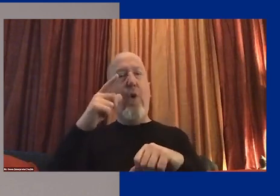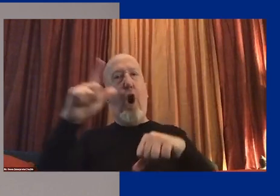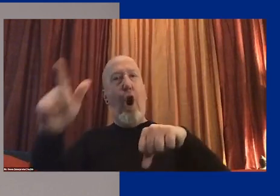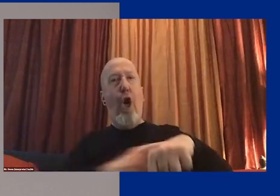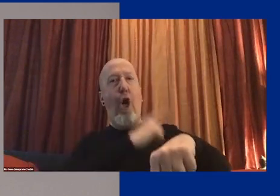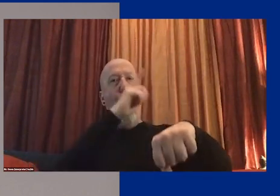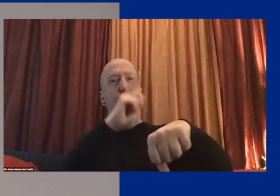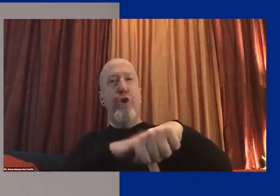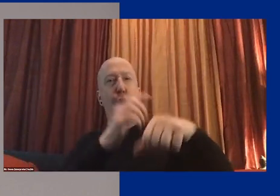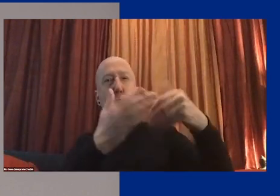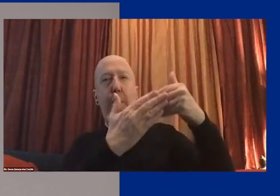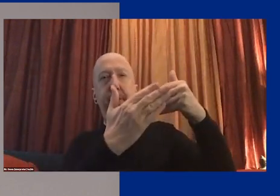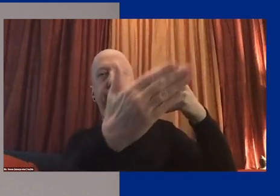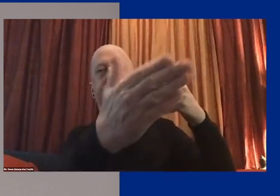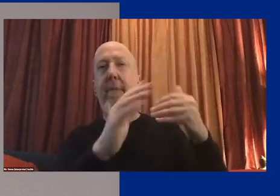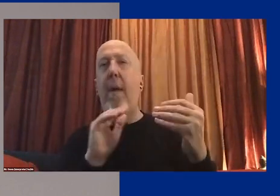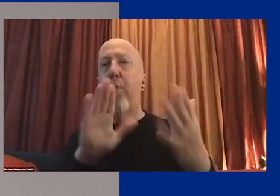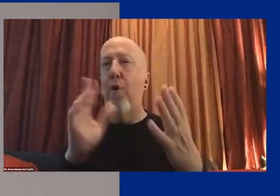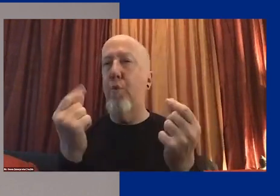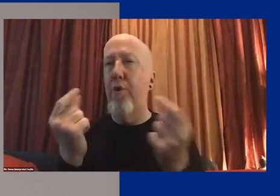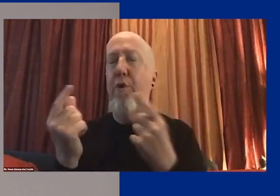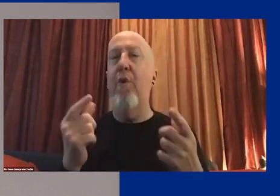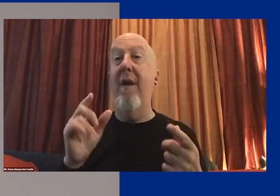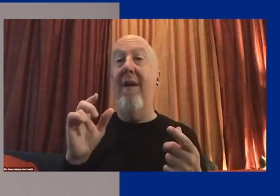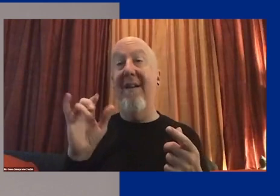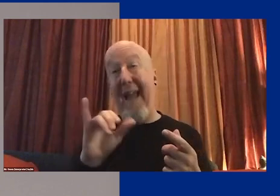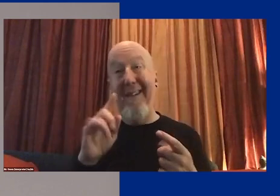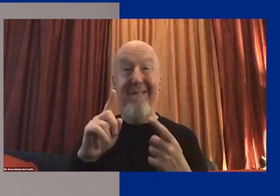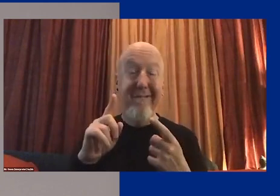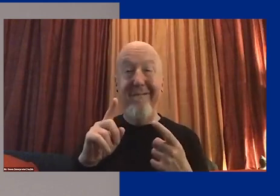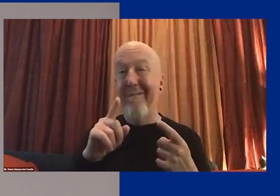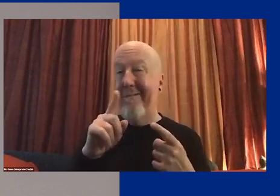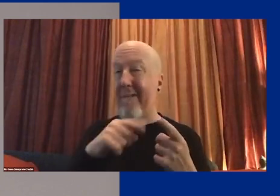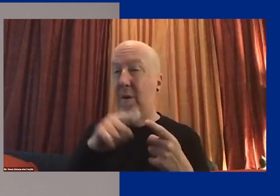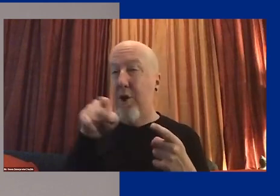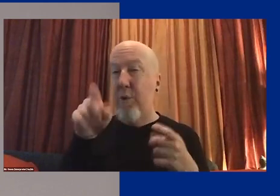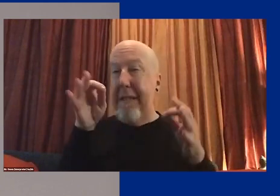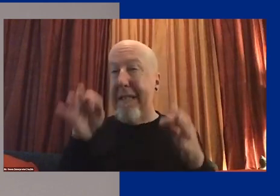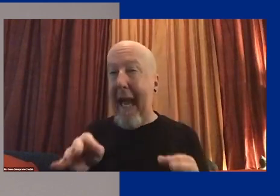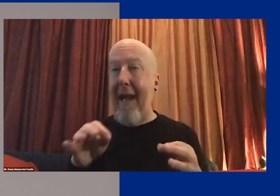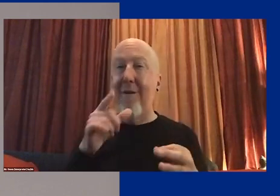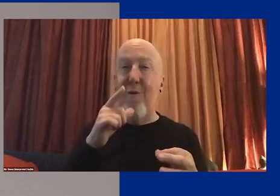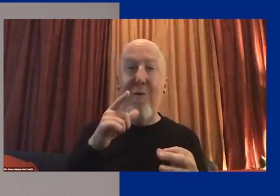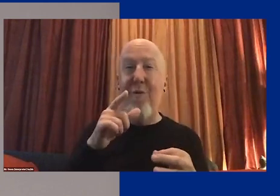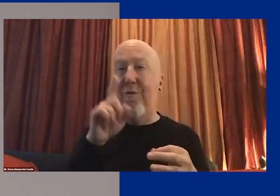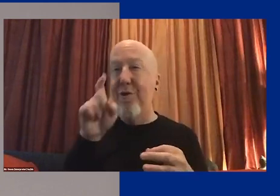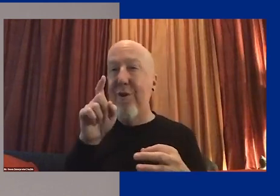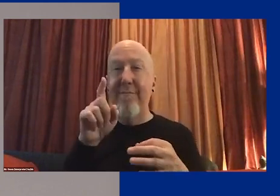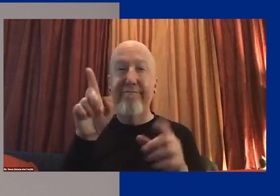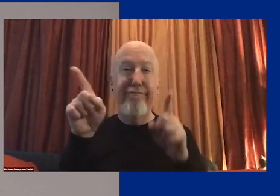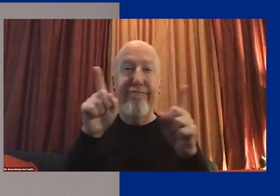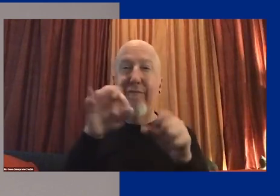when people make decisions about who to vote for, or the kinds of political activities that they want to engage